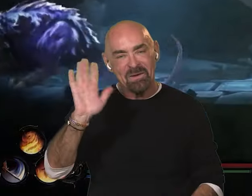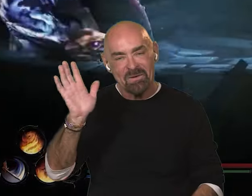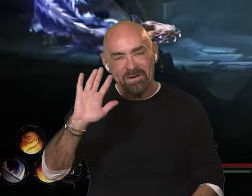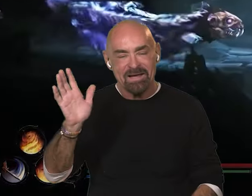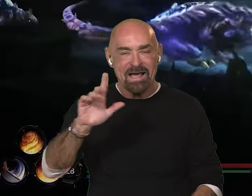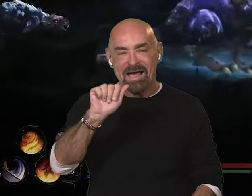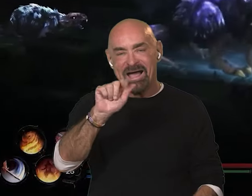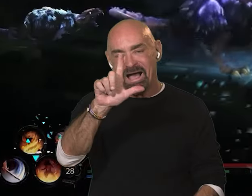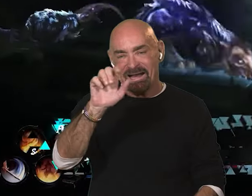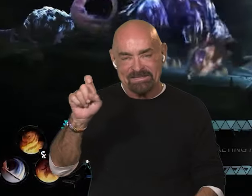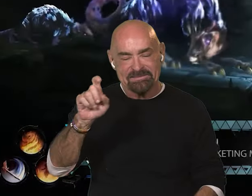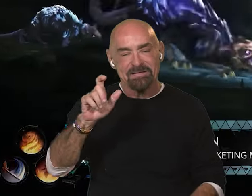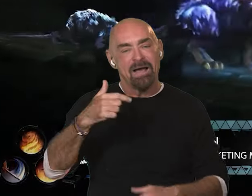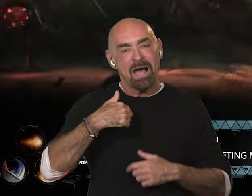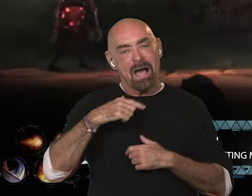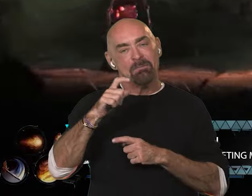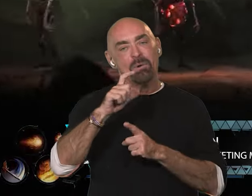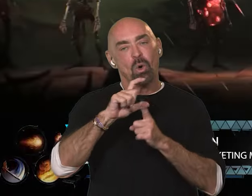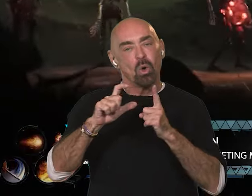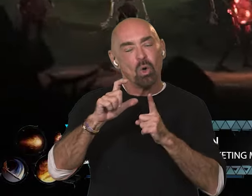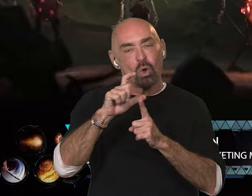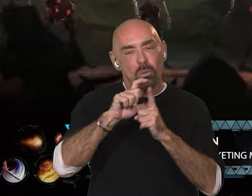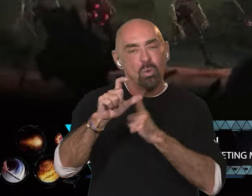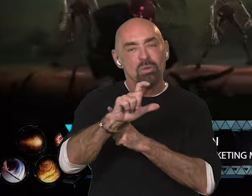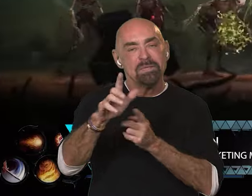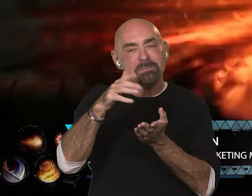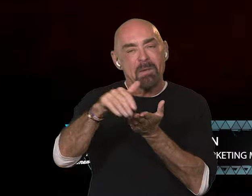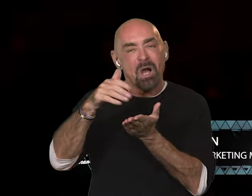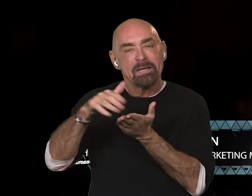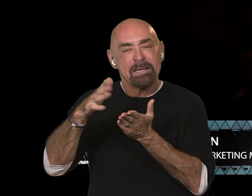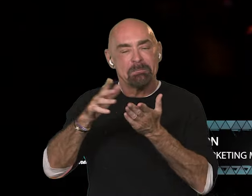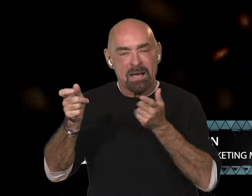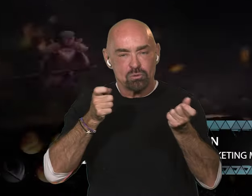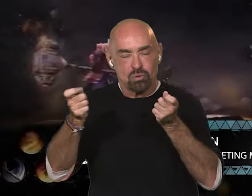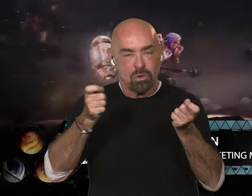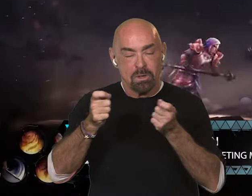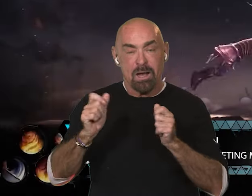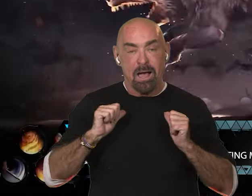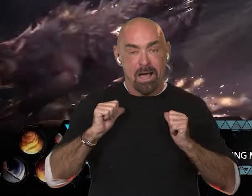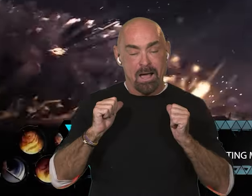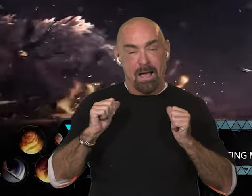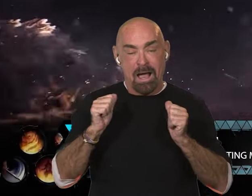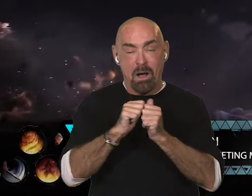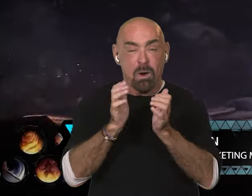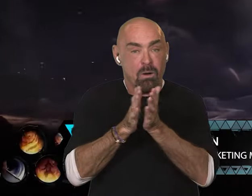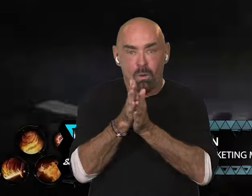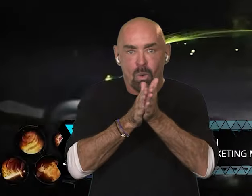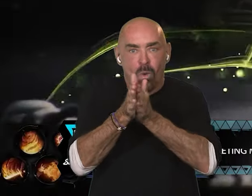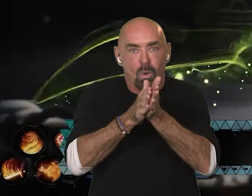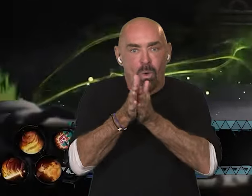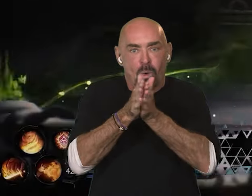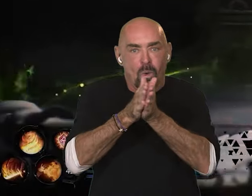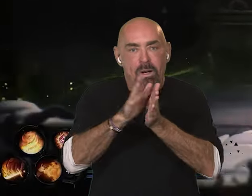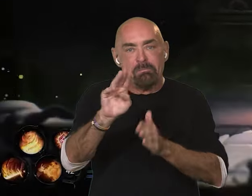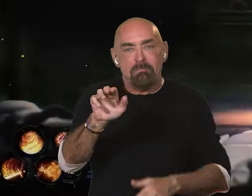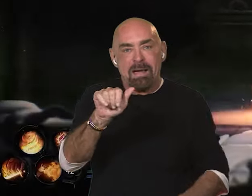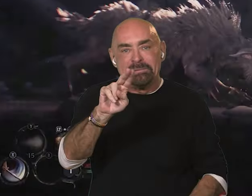Hi everyone, Alex here, Community Marketing Manager at Primal Game Studio. We're currently working on our most ambitious game to